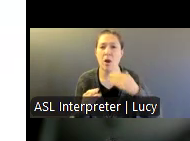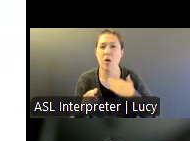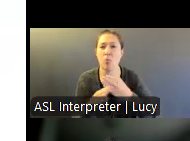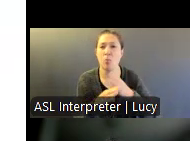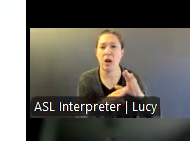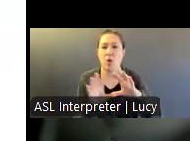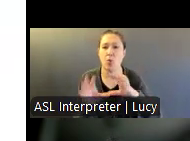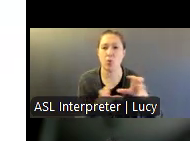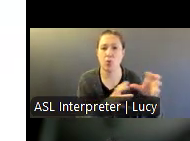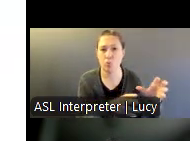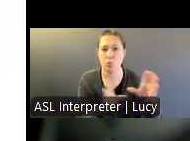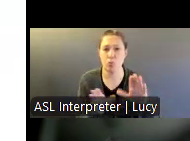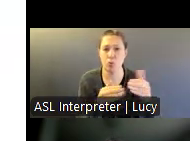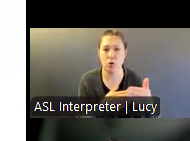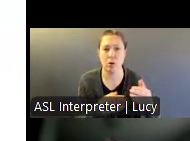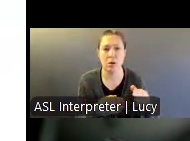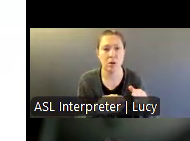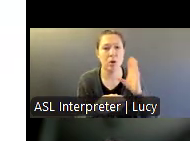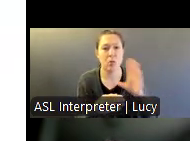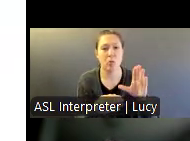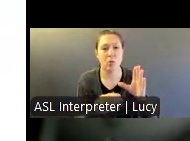folks in breakouts by